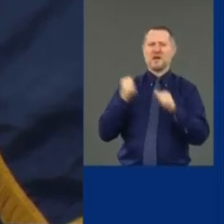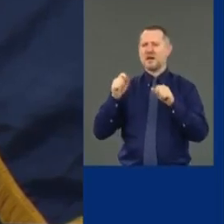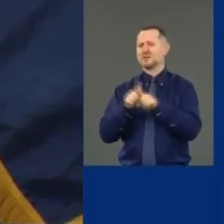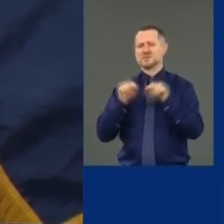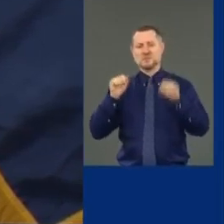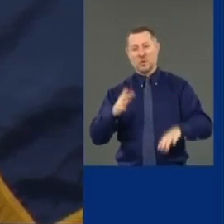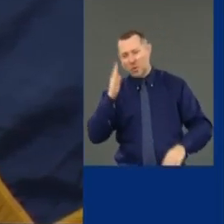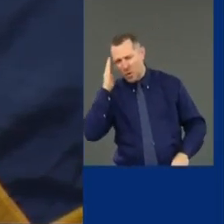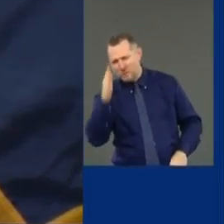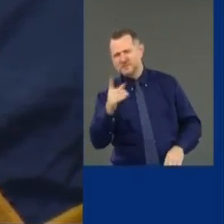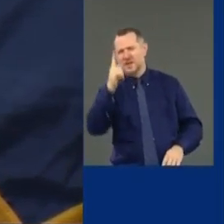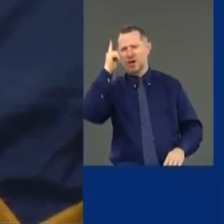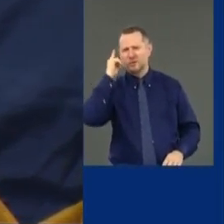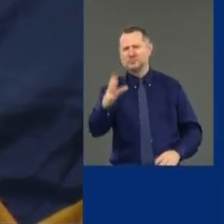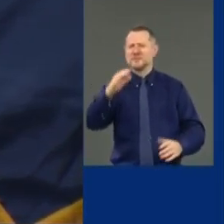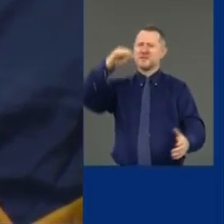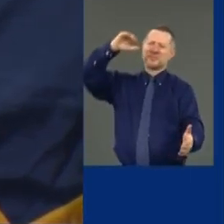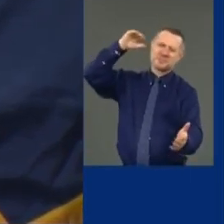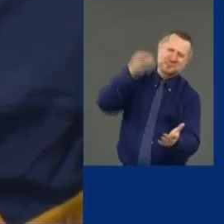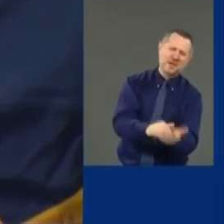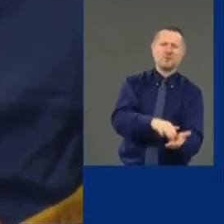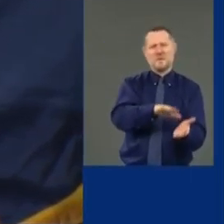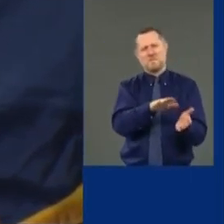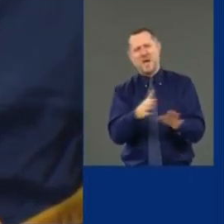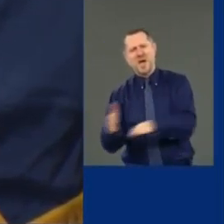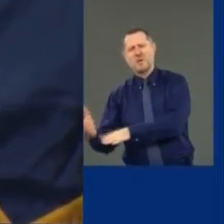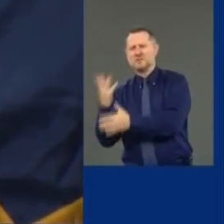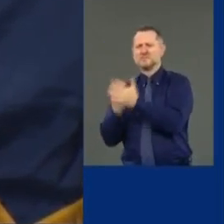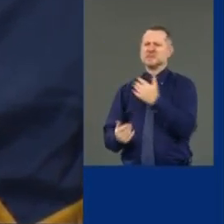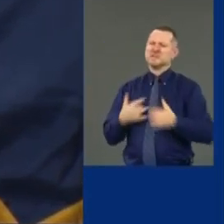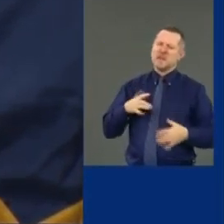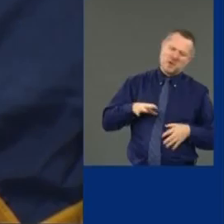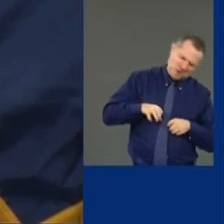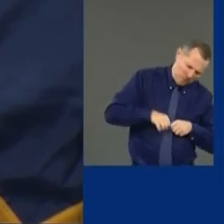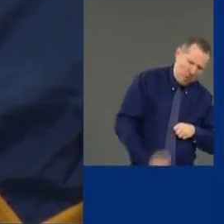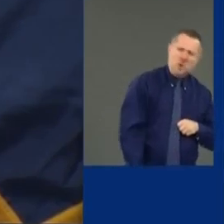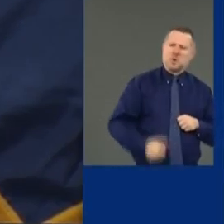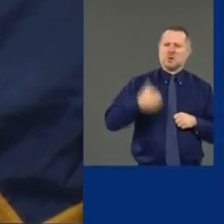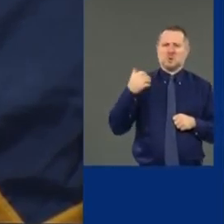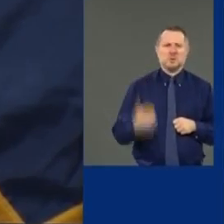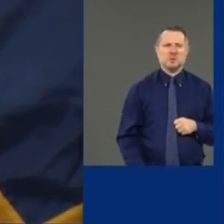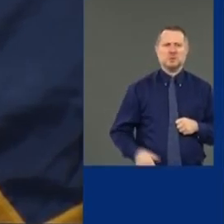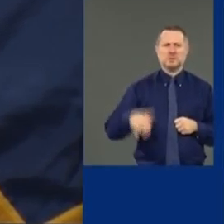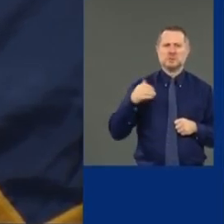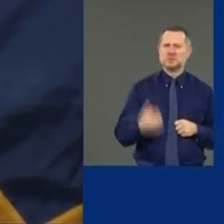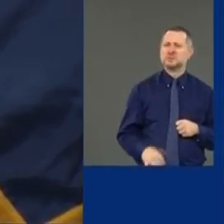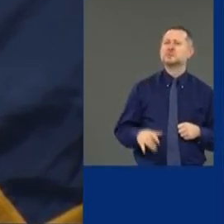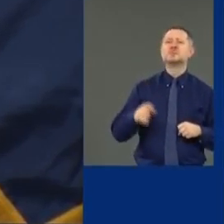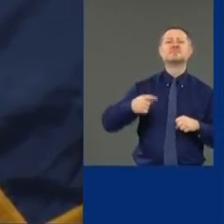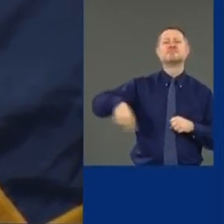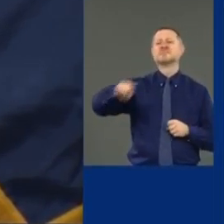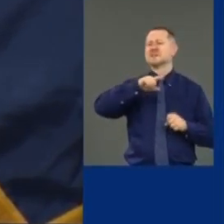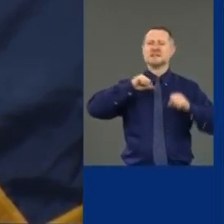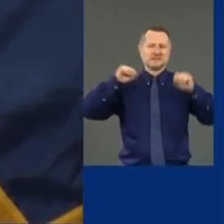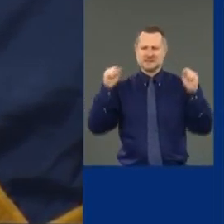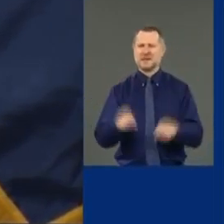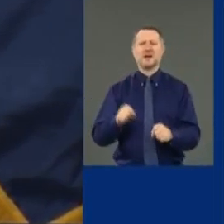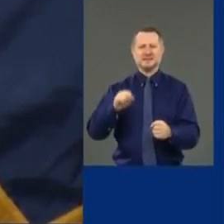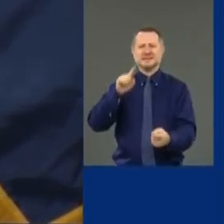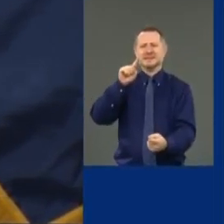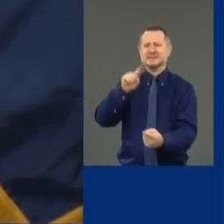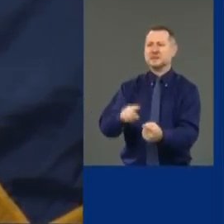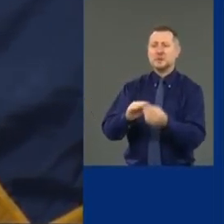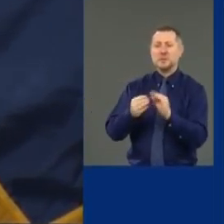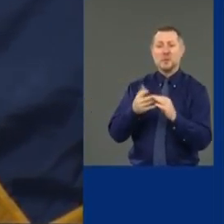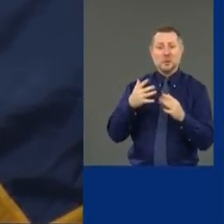deaths is just incredibly heartbreaking. And we can lower these numbers. We're already doing it. And I